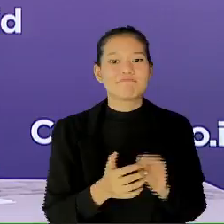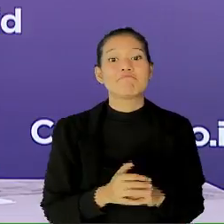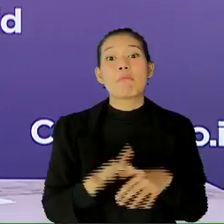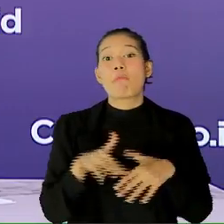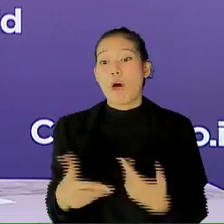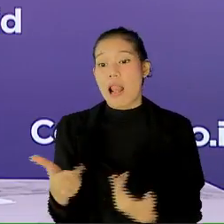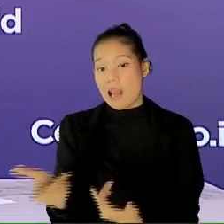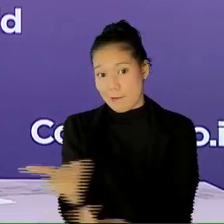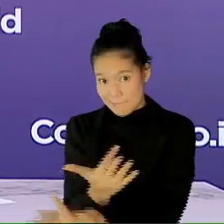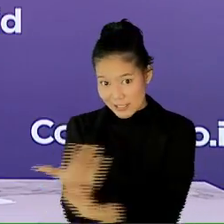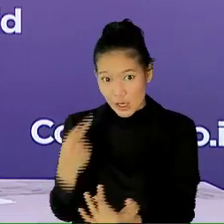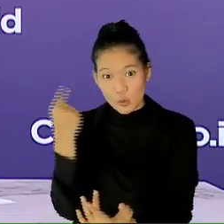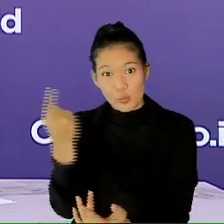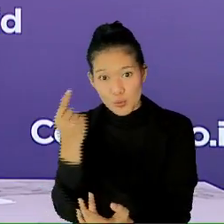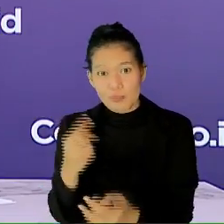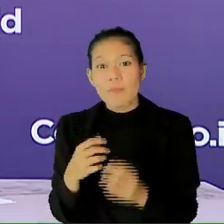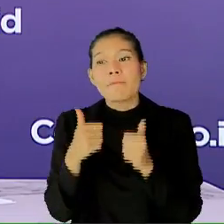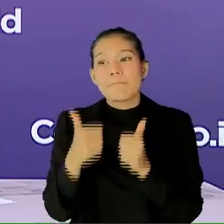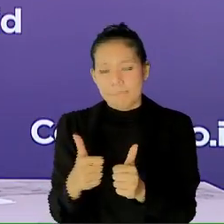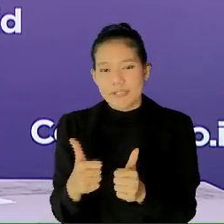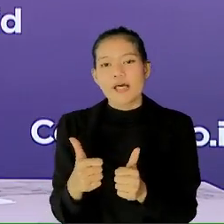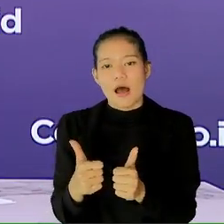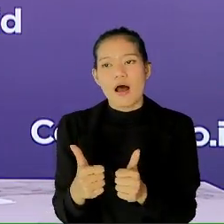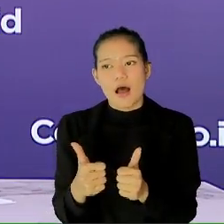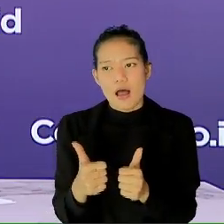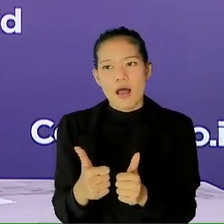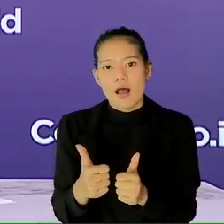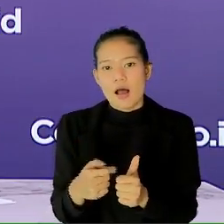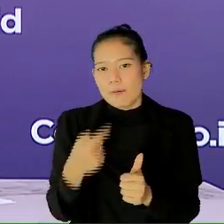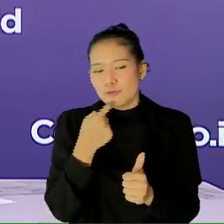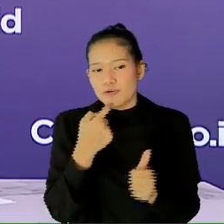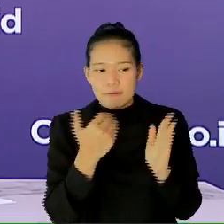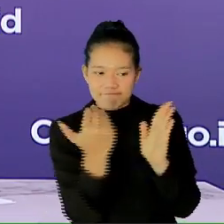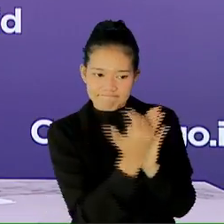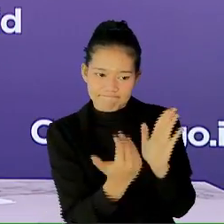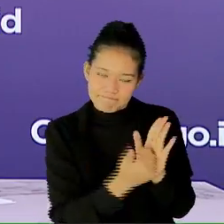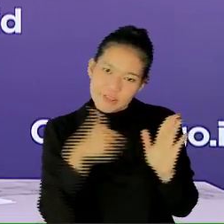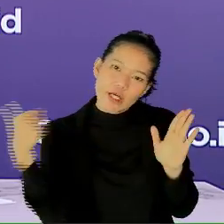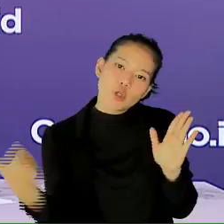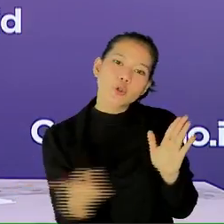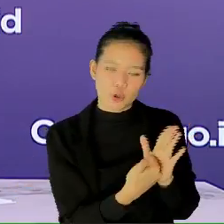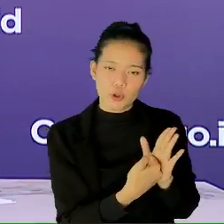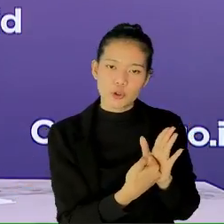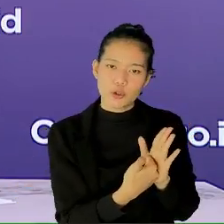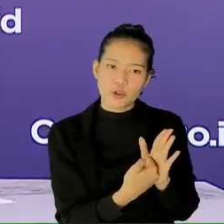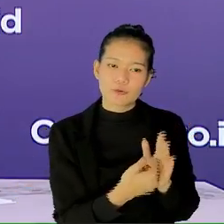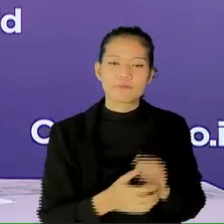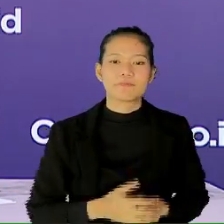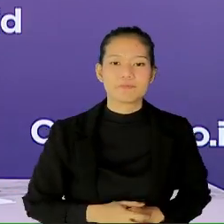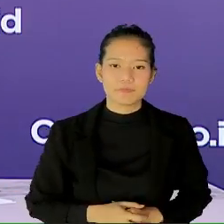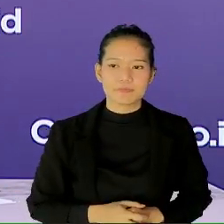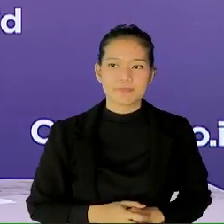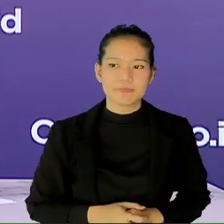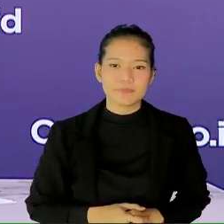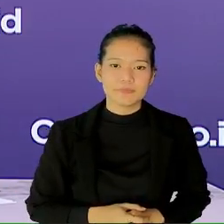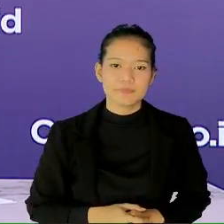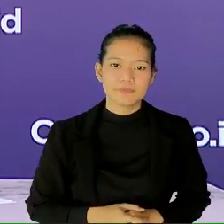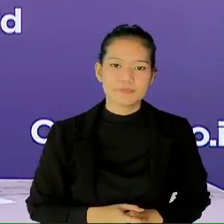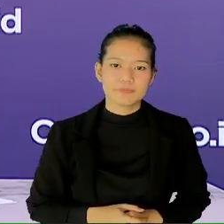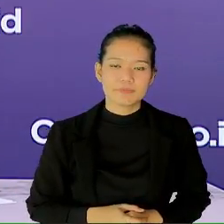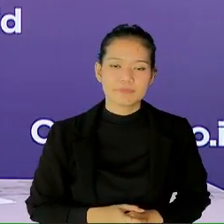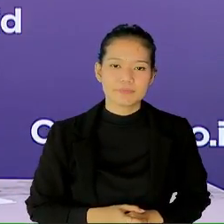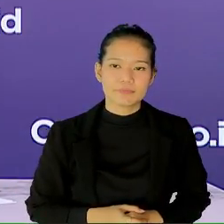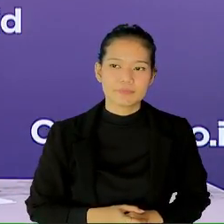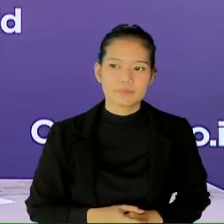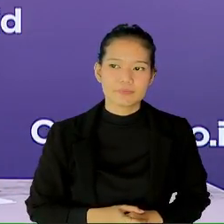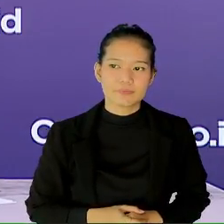the community in general is able to carry out existing policies as well as possible to result in a positive impact.